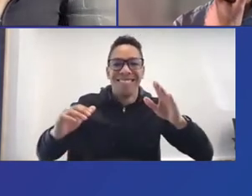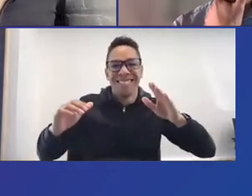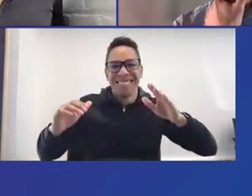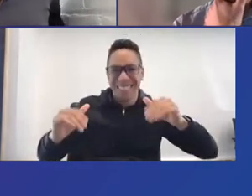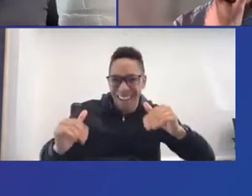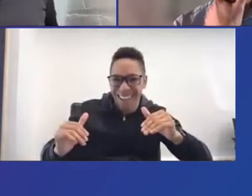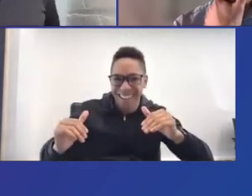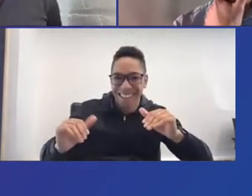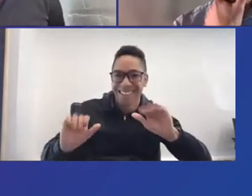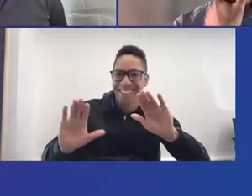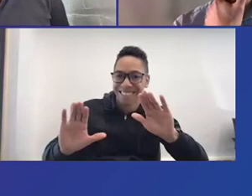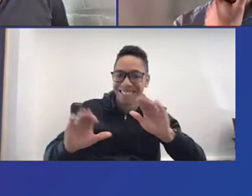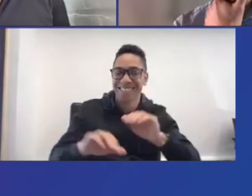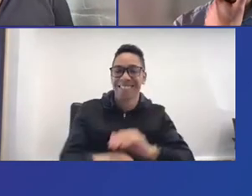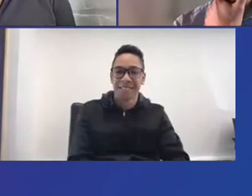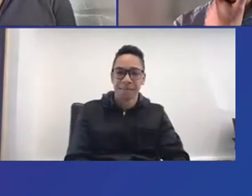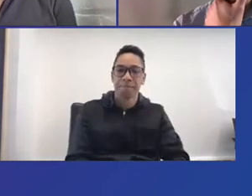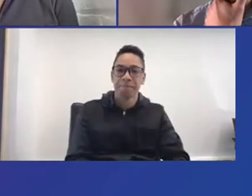necessarily.